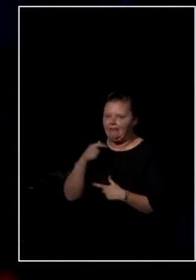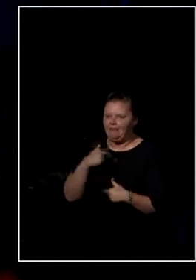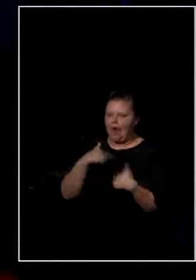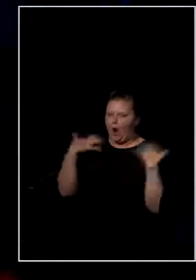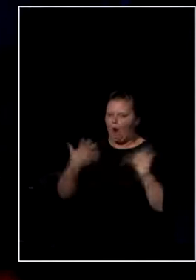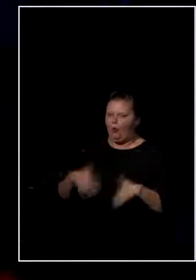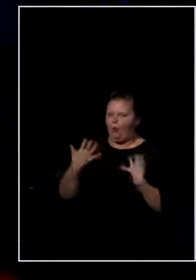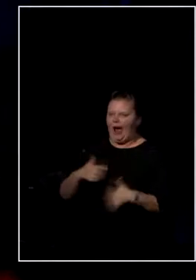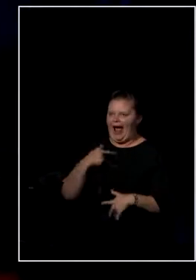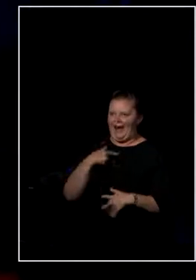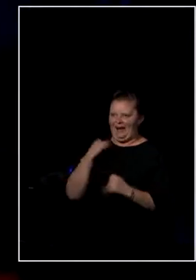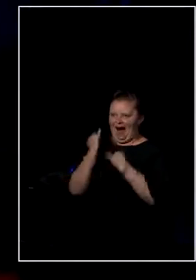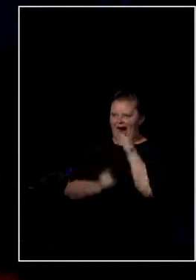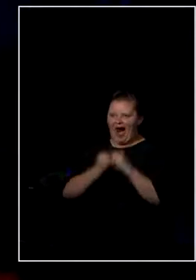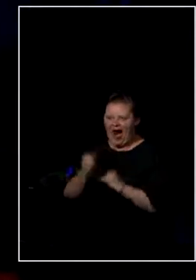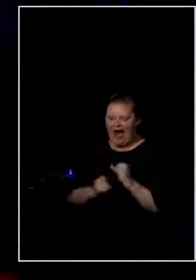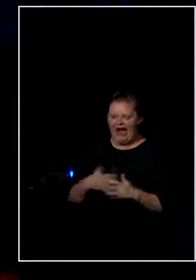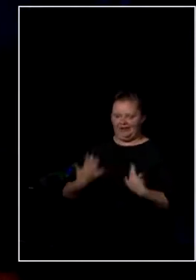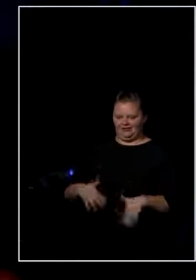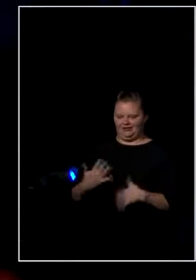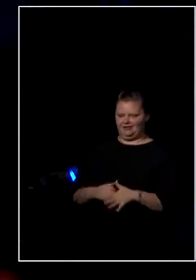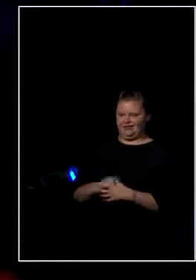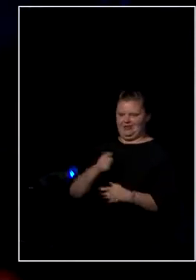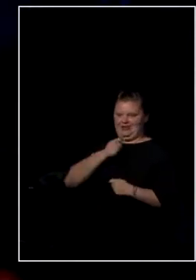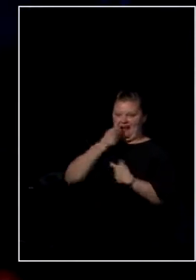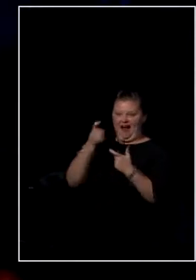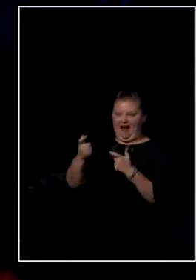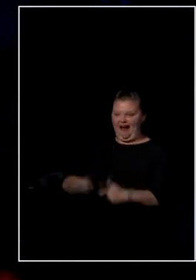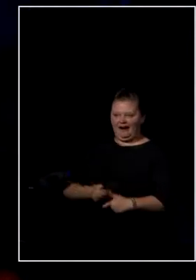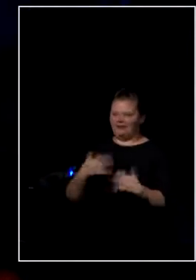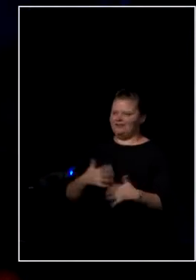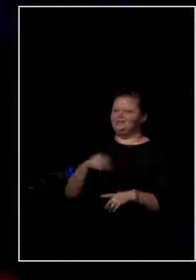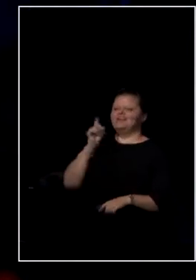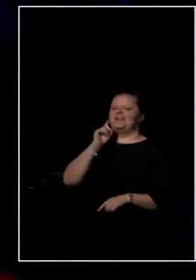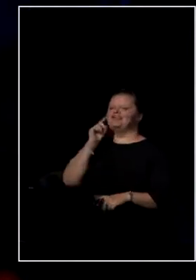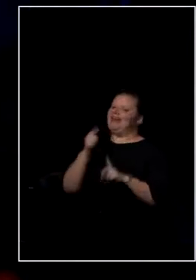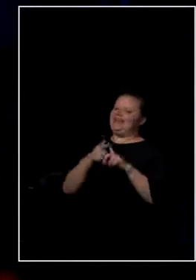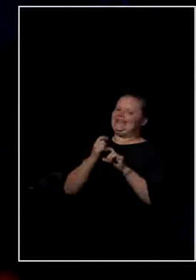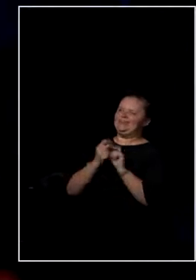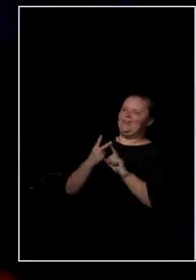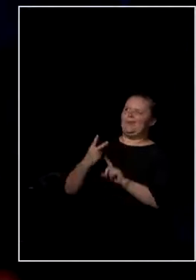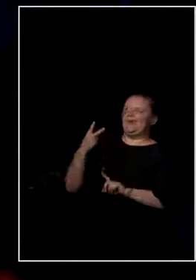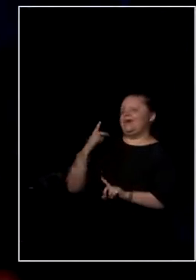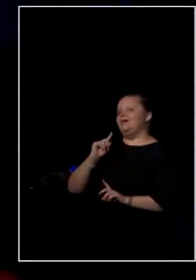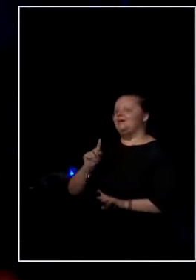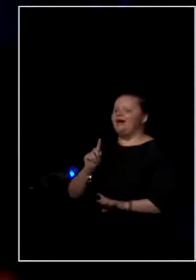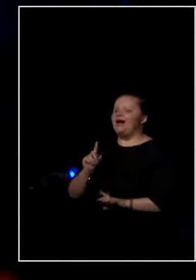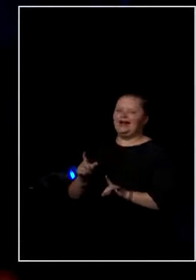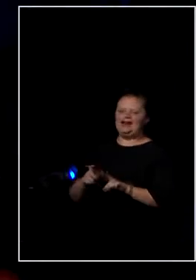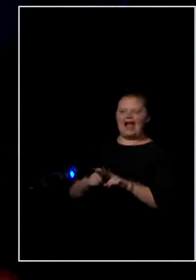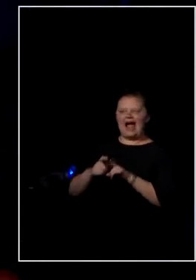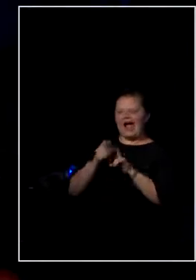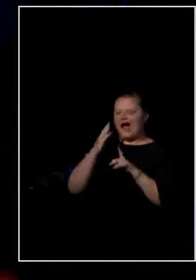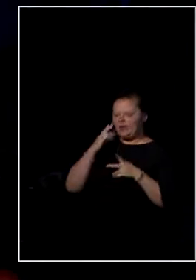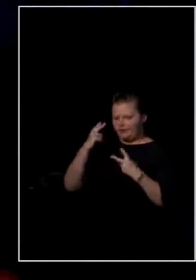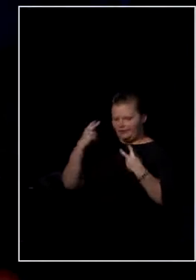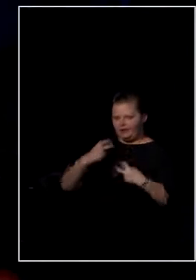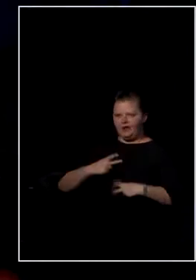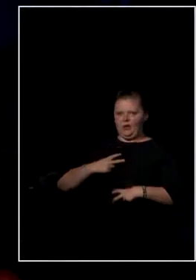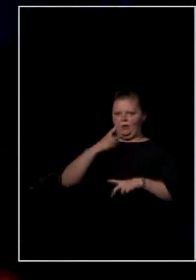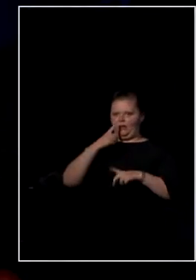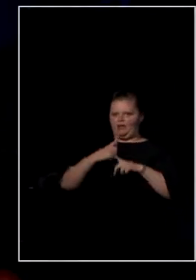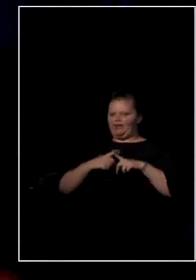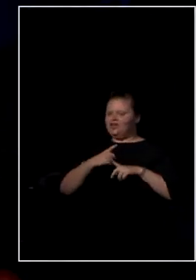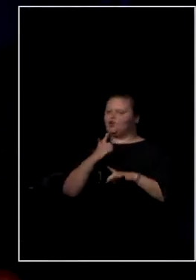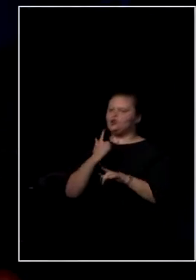was. So, you know, like, that's a kind of a funny example looking back, but it's hard not to look ill when you are speaking to